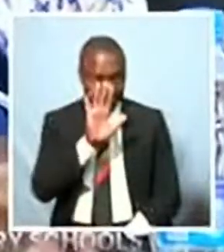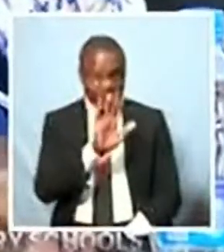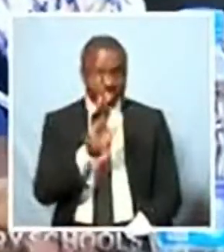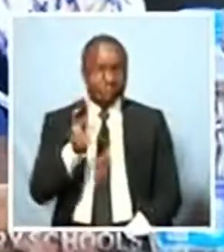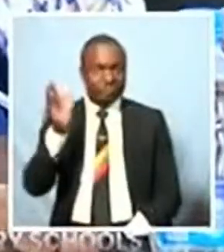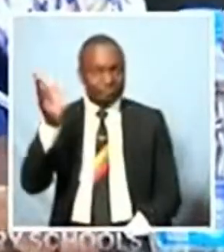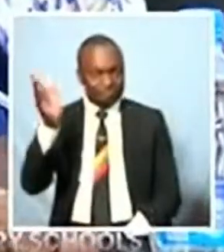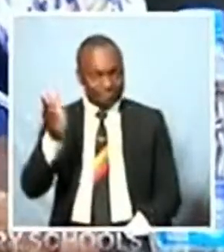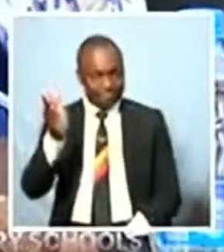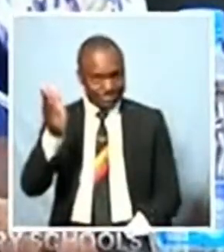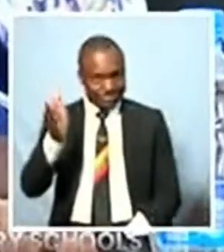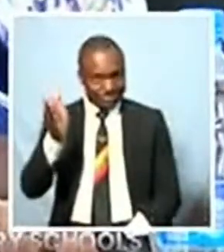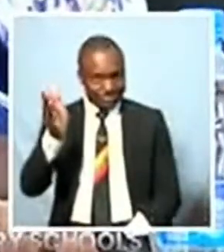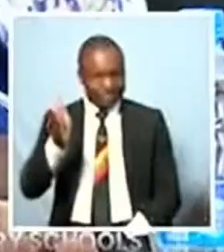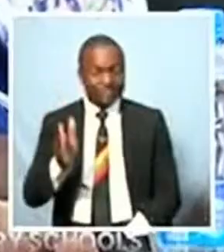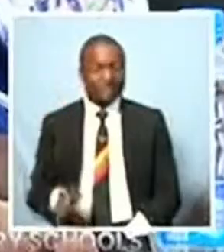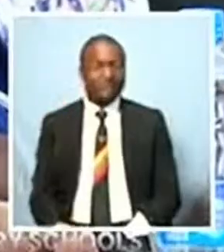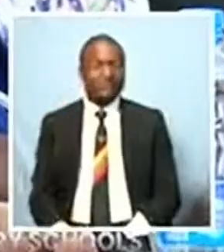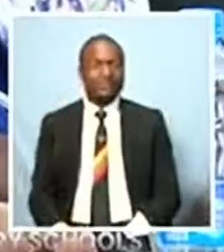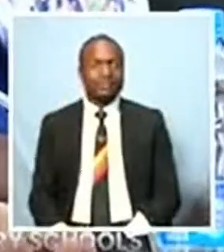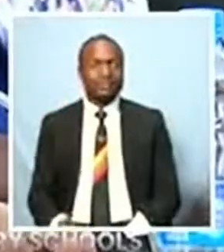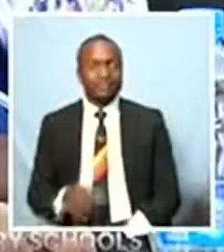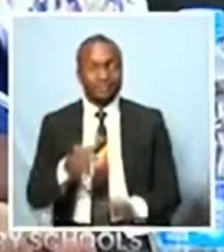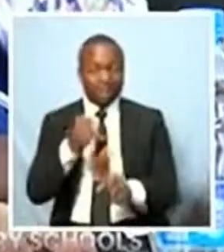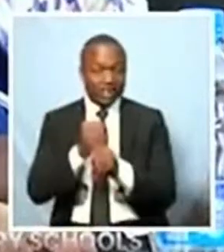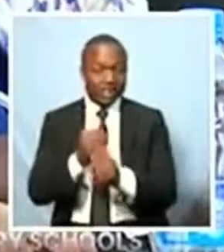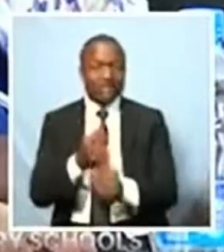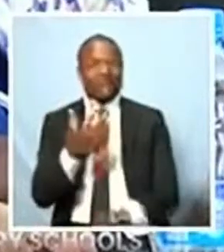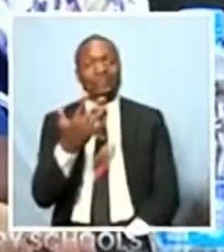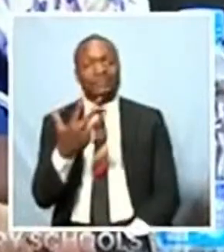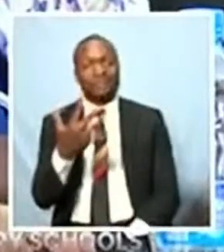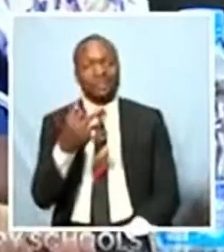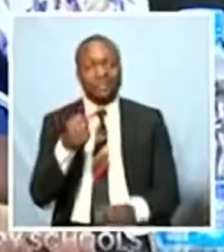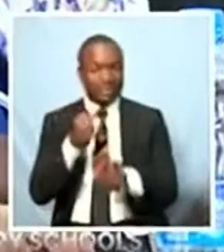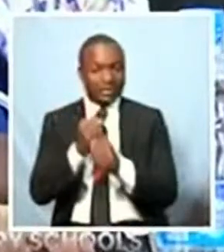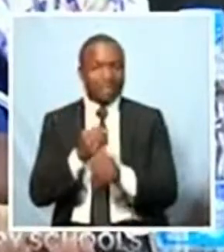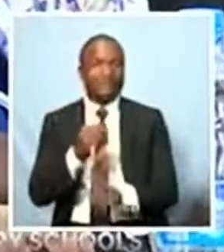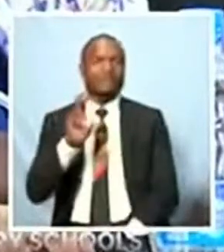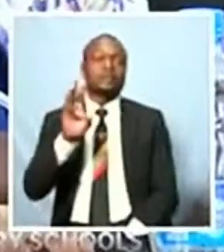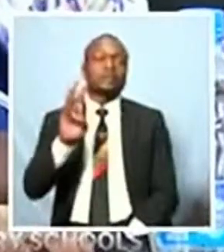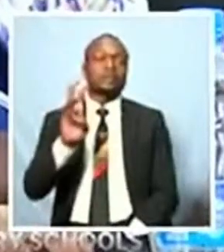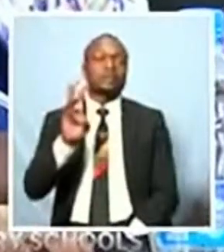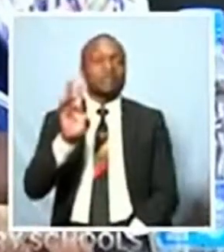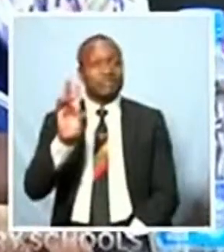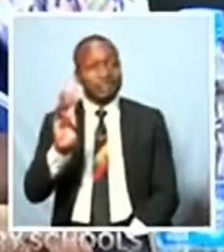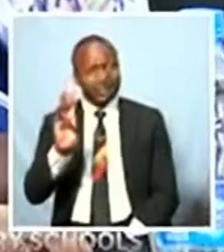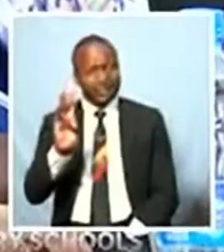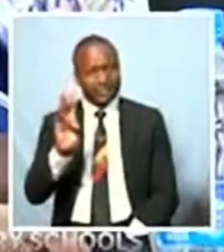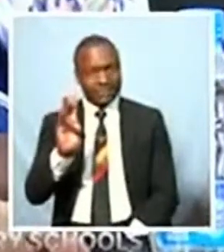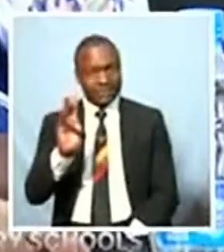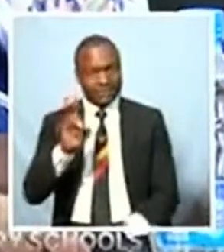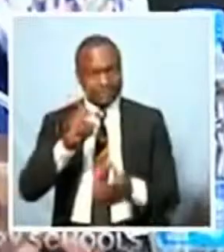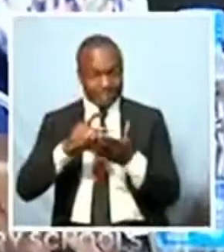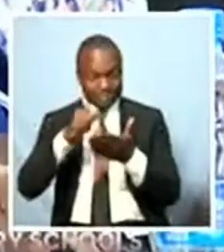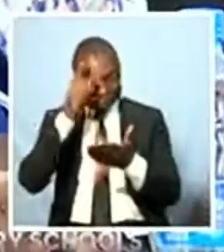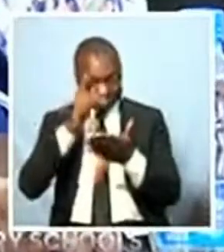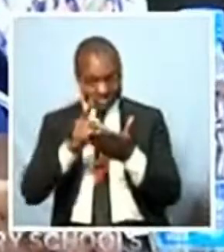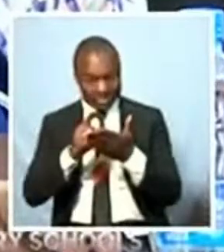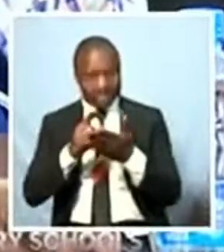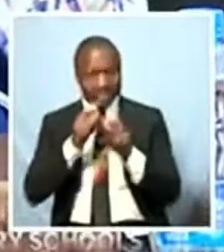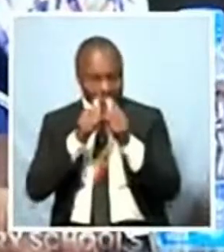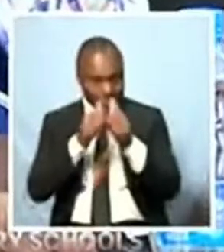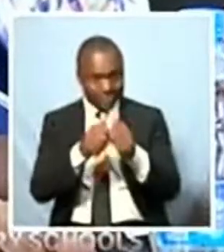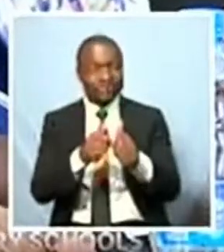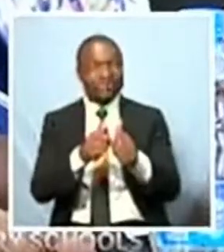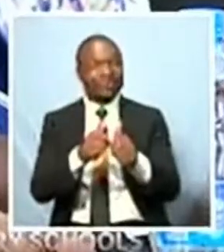presentation, among the grade 5 to 7-6 pupils. That is according